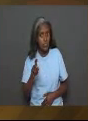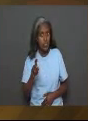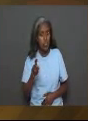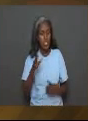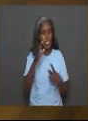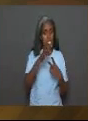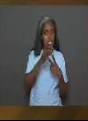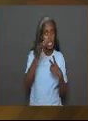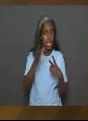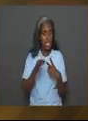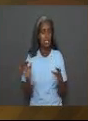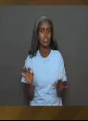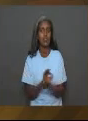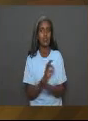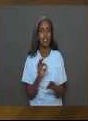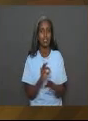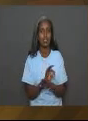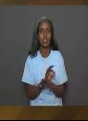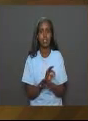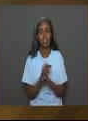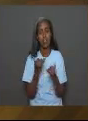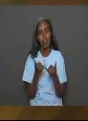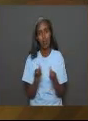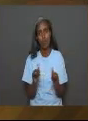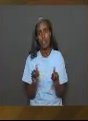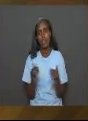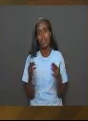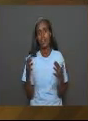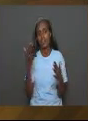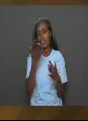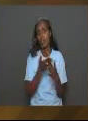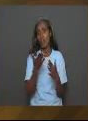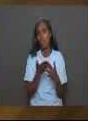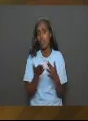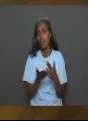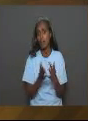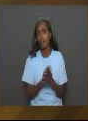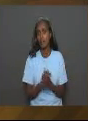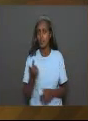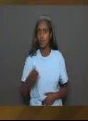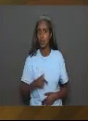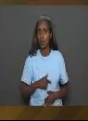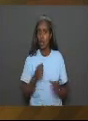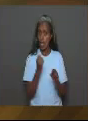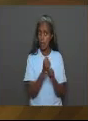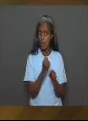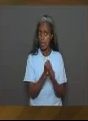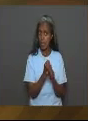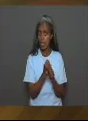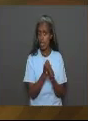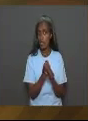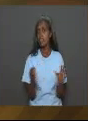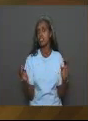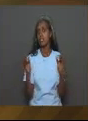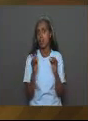of selected functions over intervals. We will apply